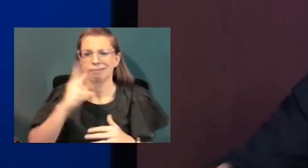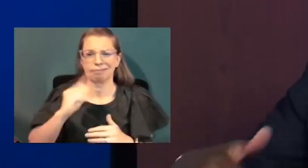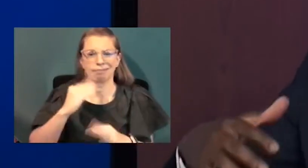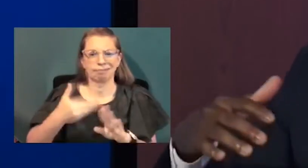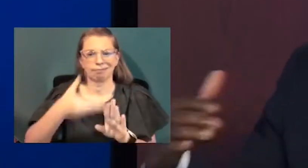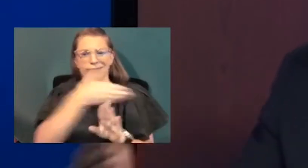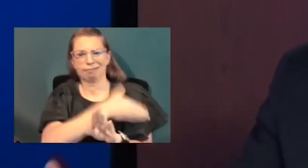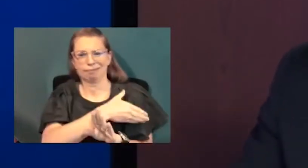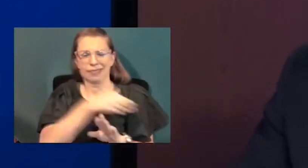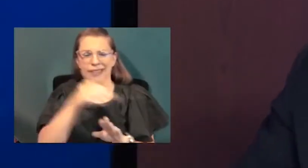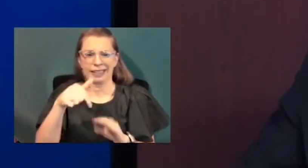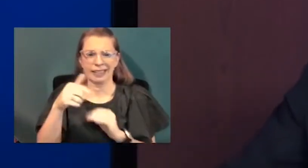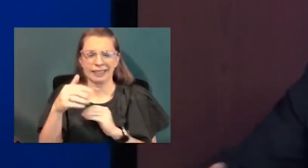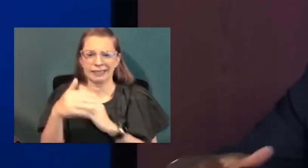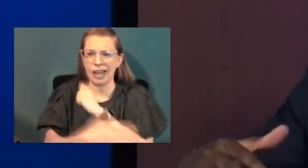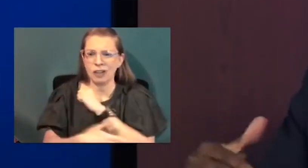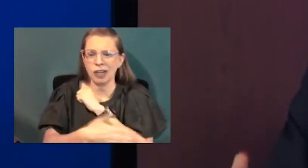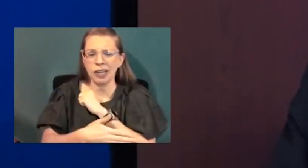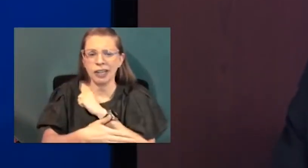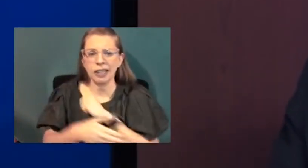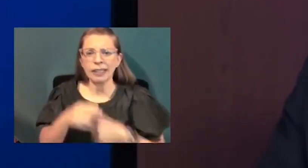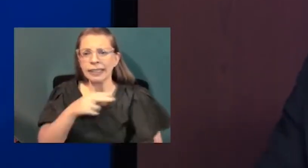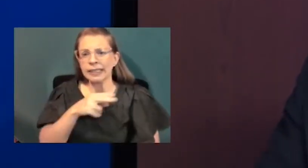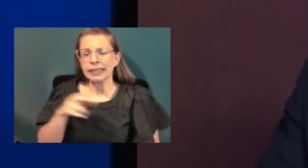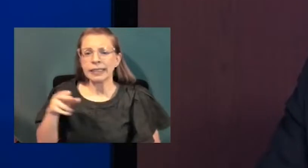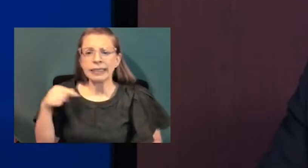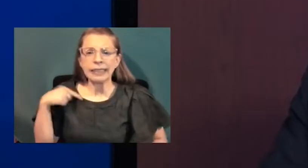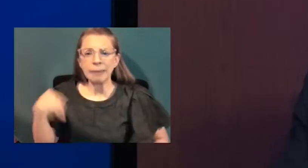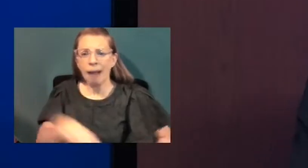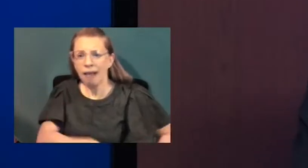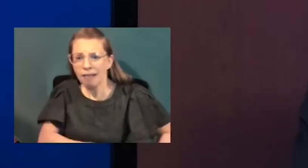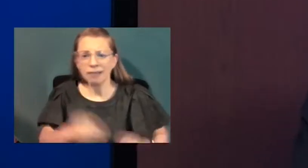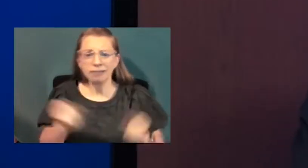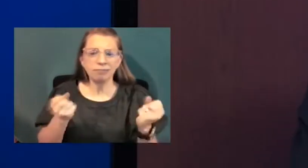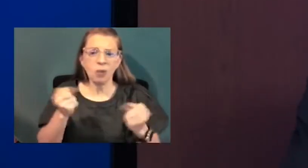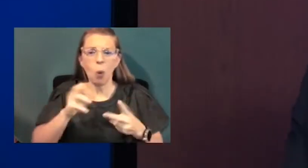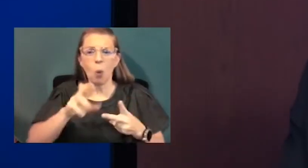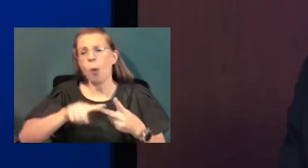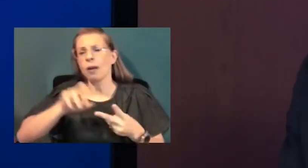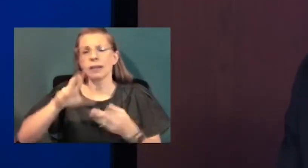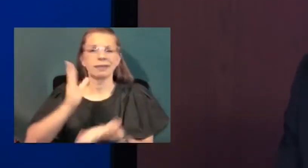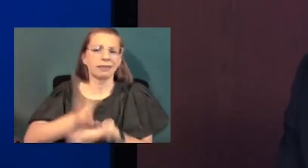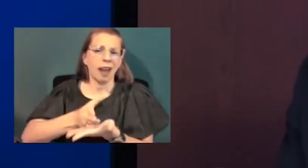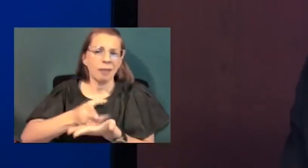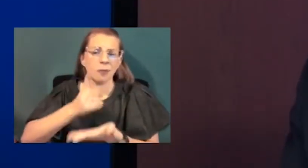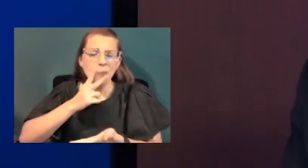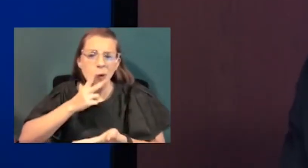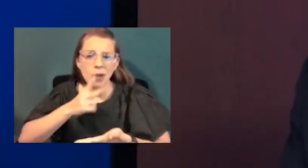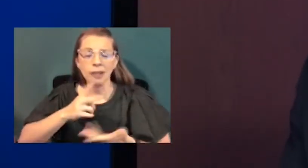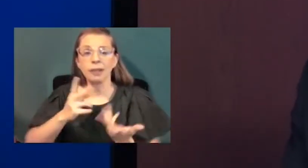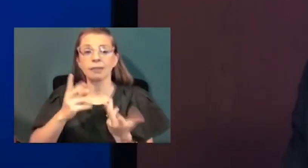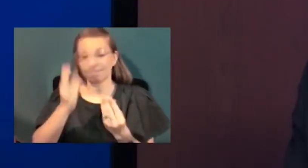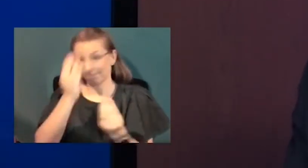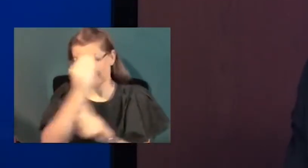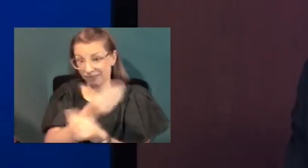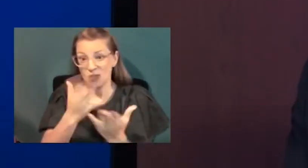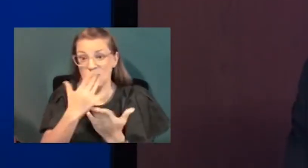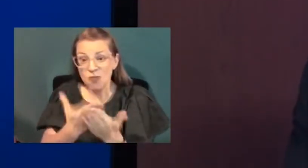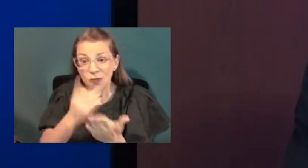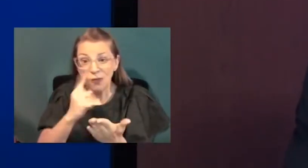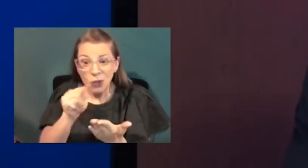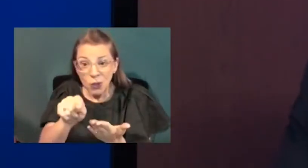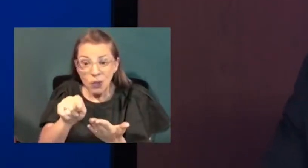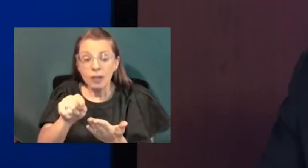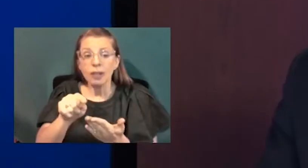belts, cessation of smoking efforts, all these sorts of things that just say it's good for you. And I think that's going to be the next